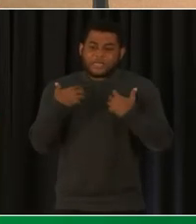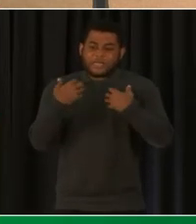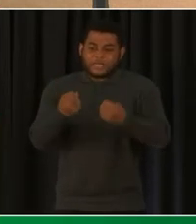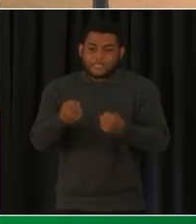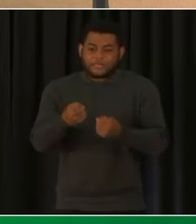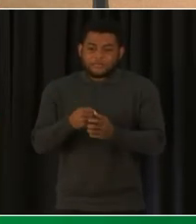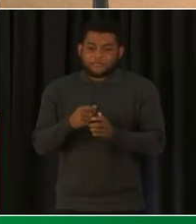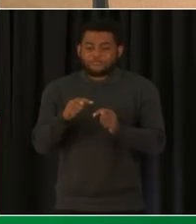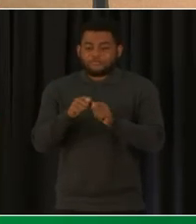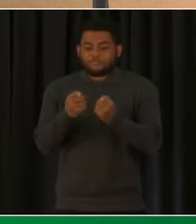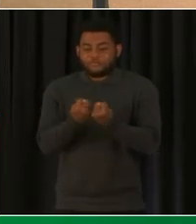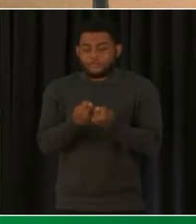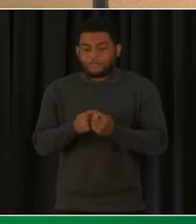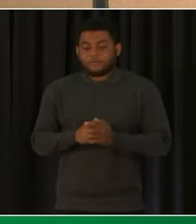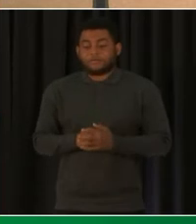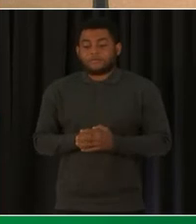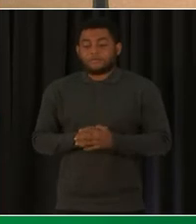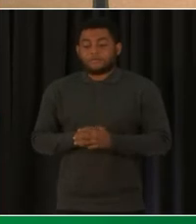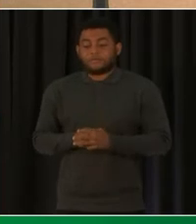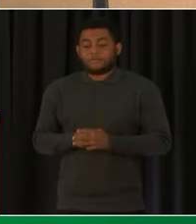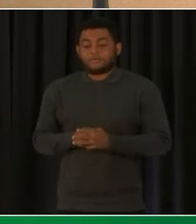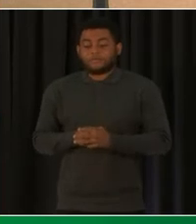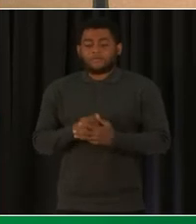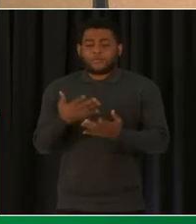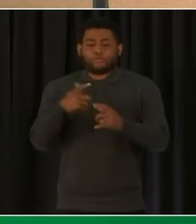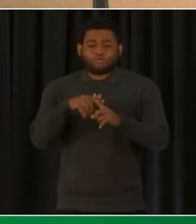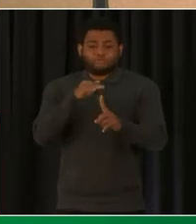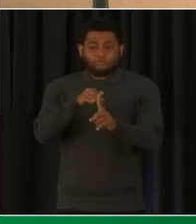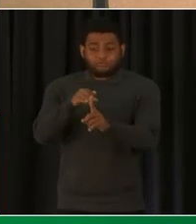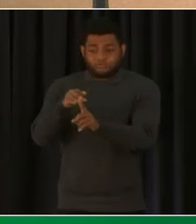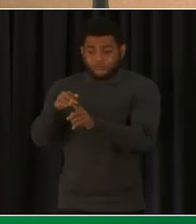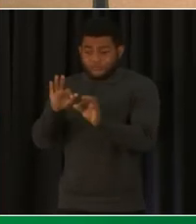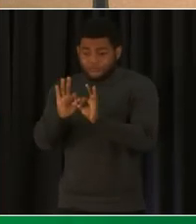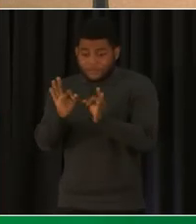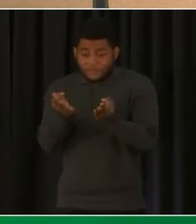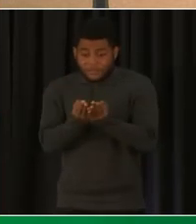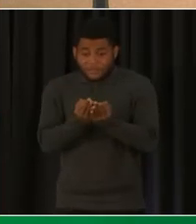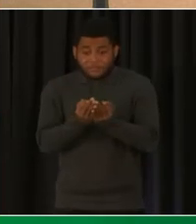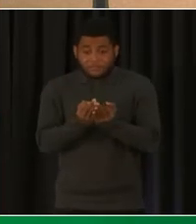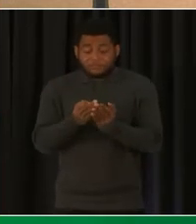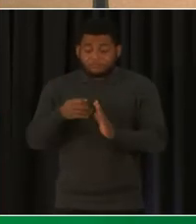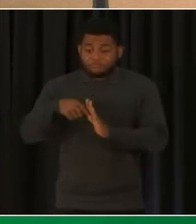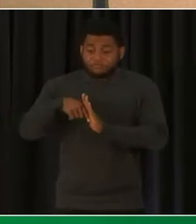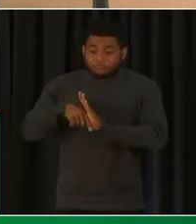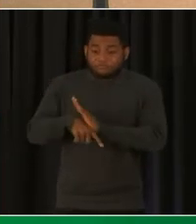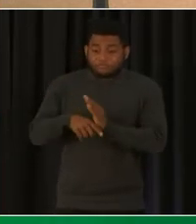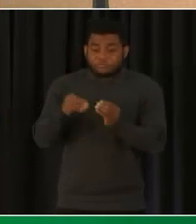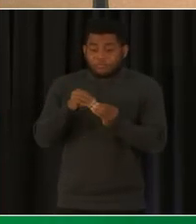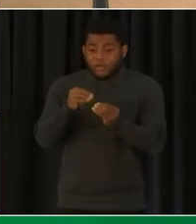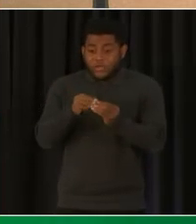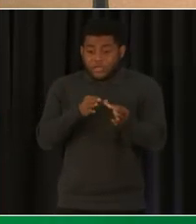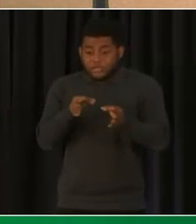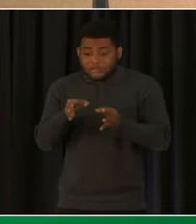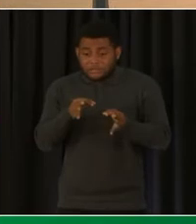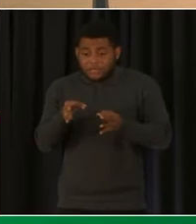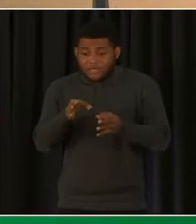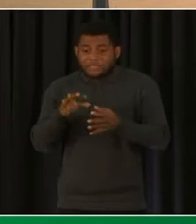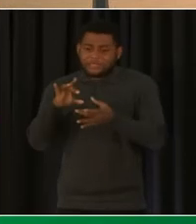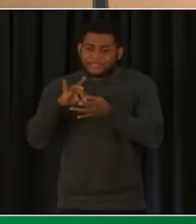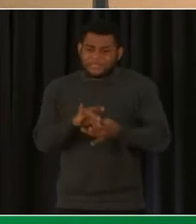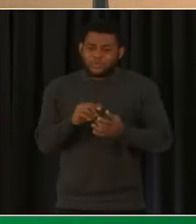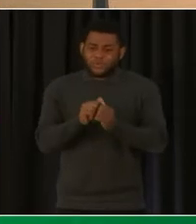OSSI. I want to remind families that, again, as we dig into the details today around our testing